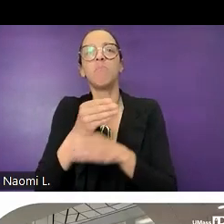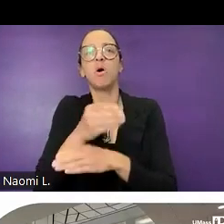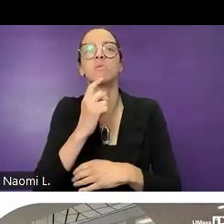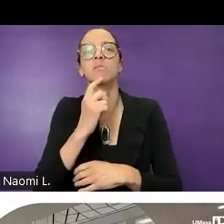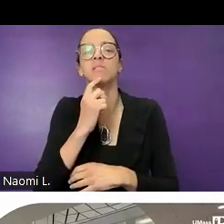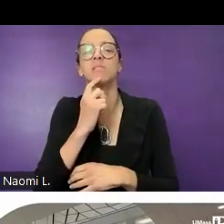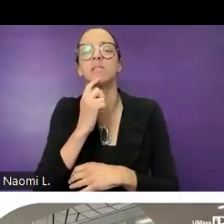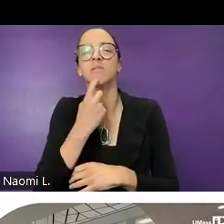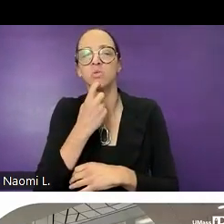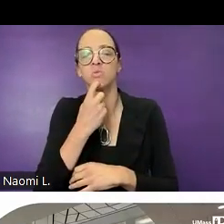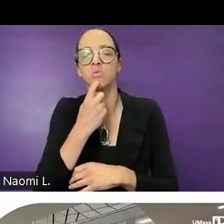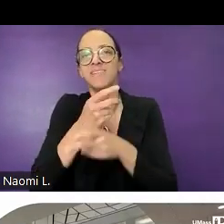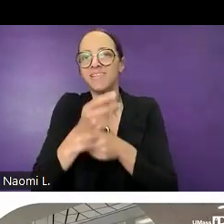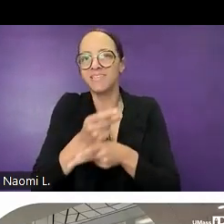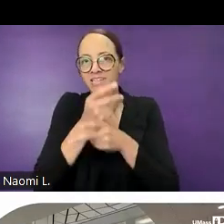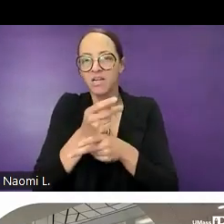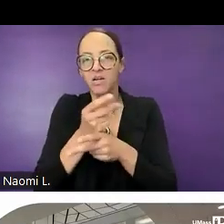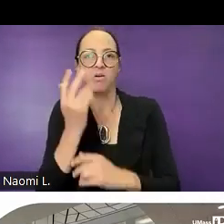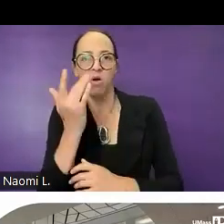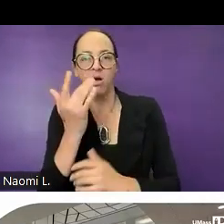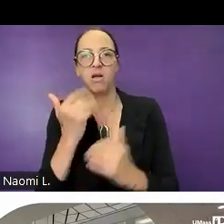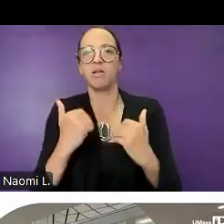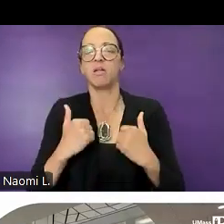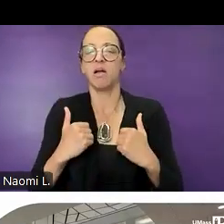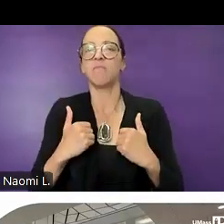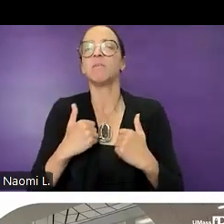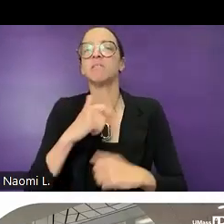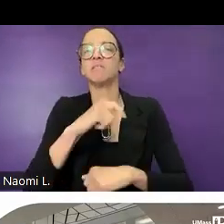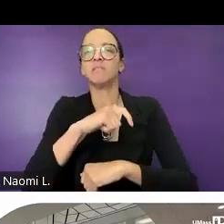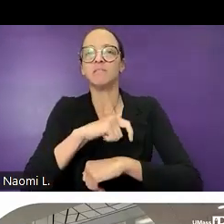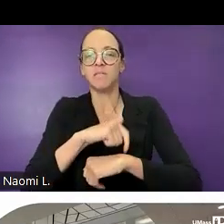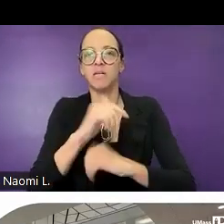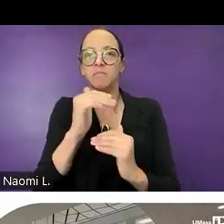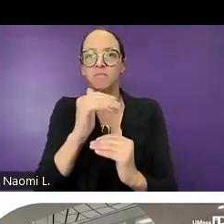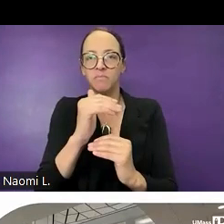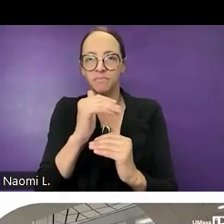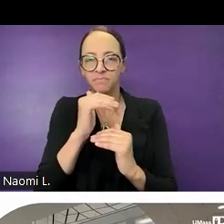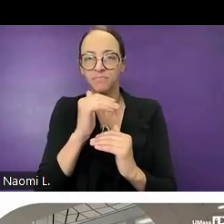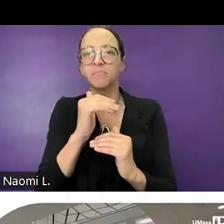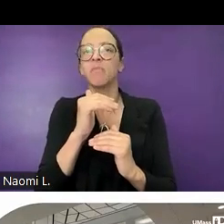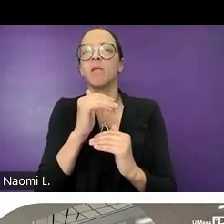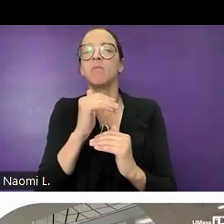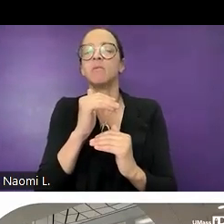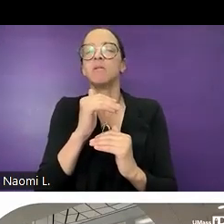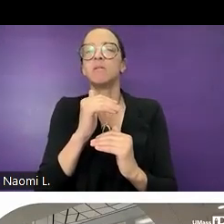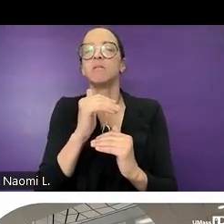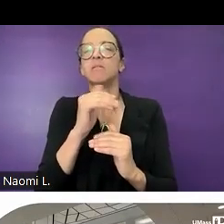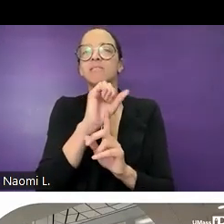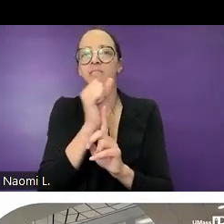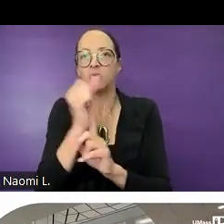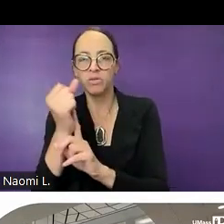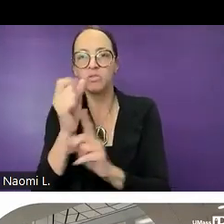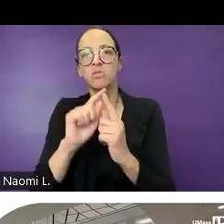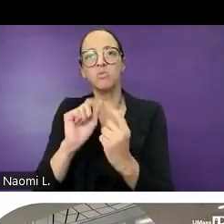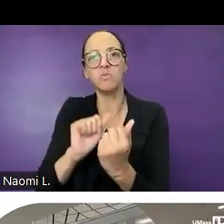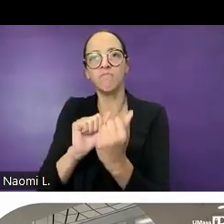rehab-oriented basis to support a skilled need. So a lot of times when that medical need ceases, so too